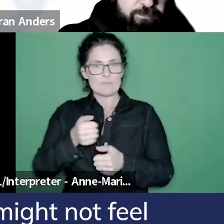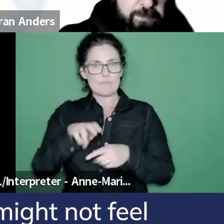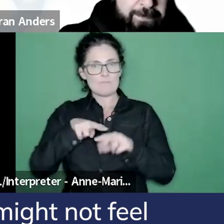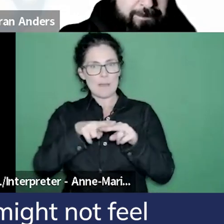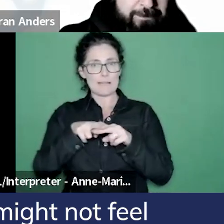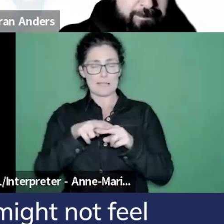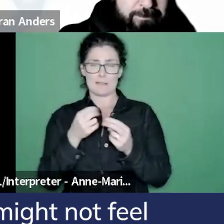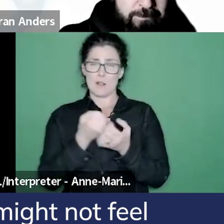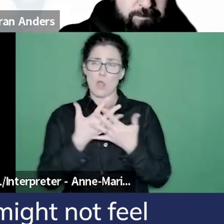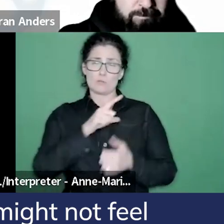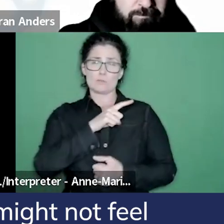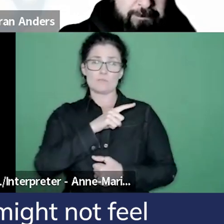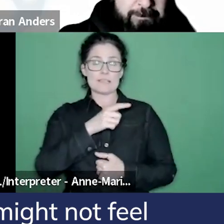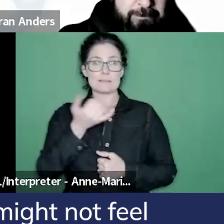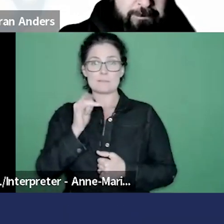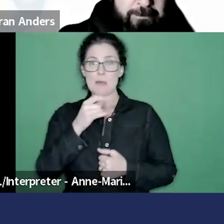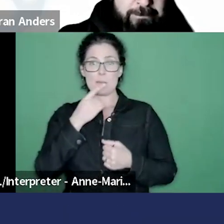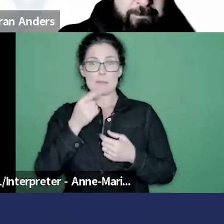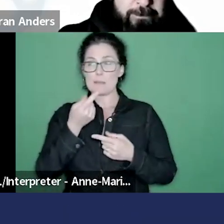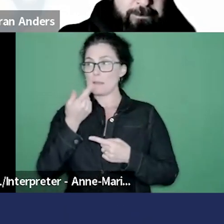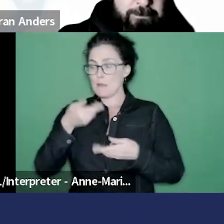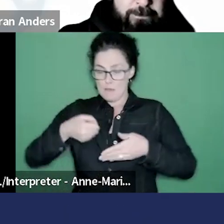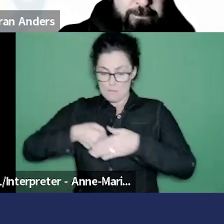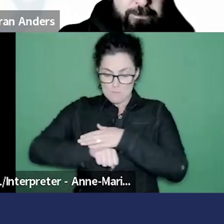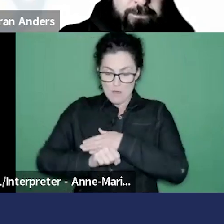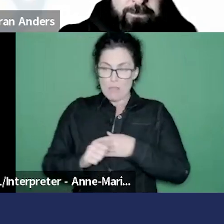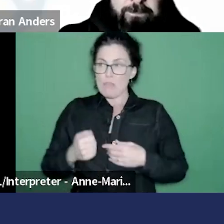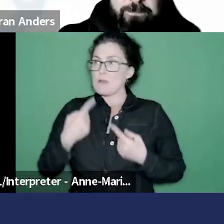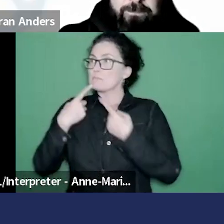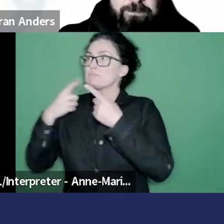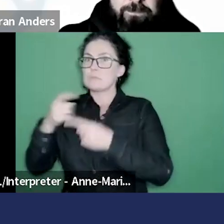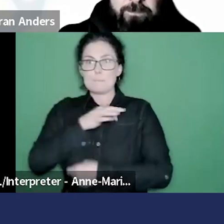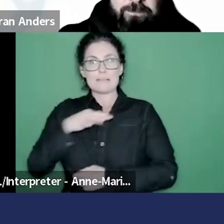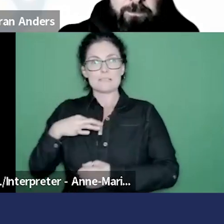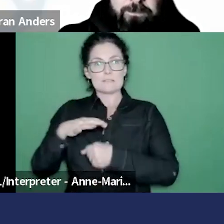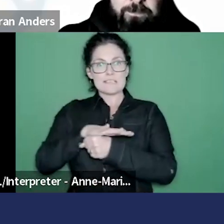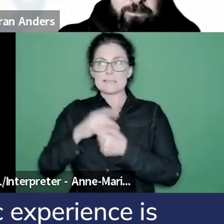feel they're able to disclose their birth trauma in a medical setting or with medical practitioners, and